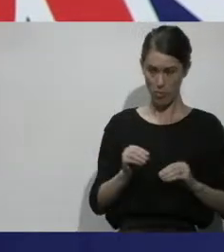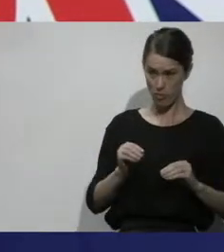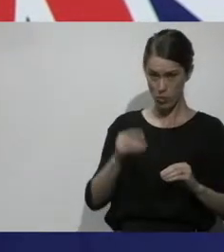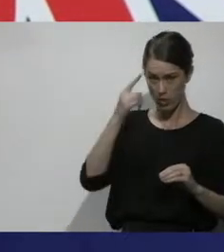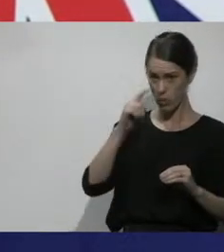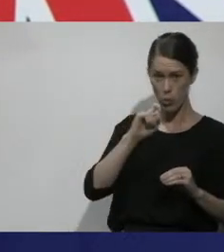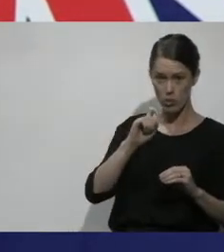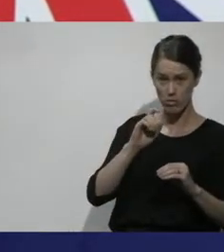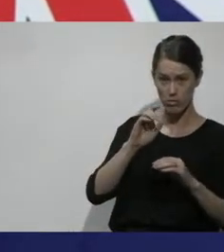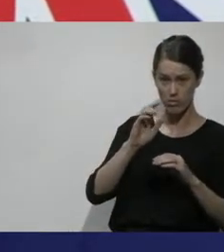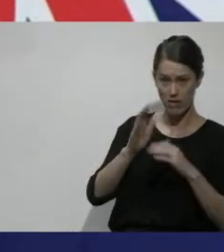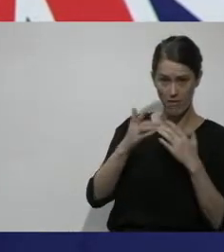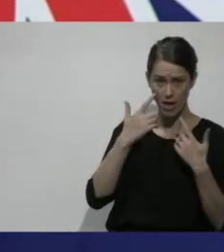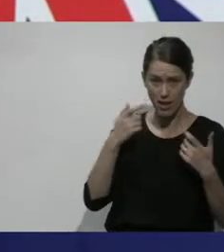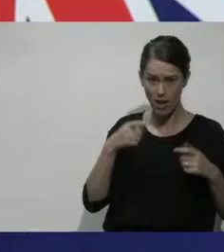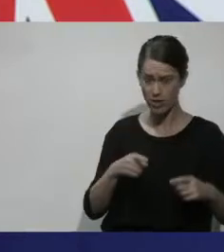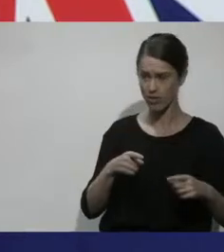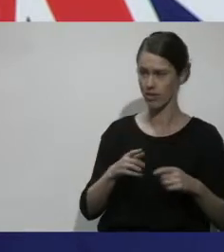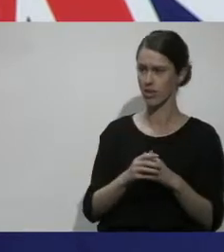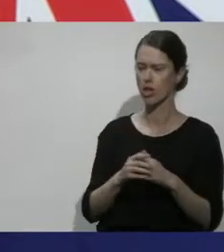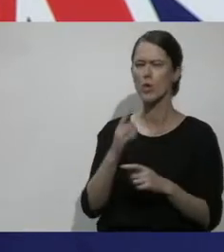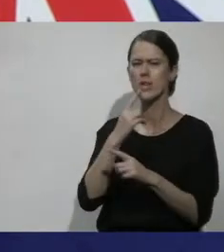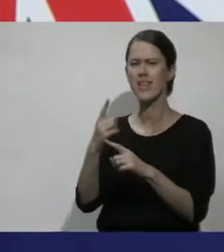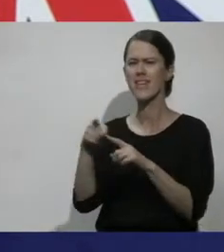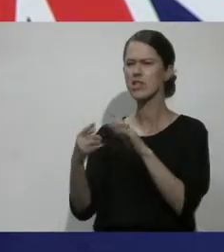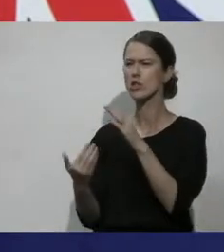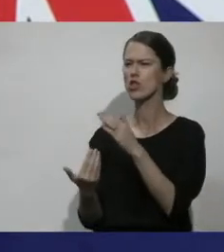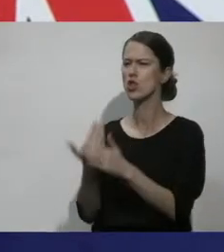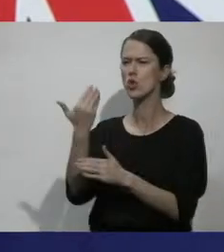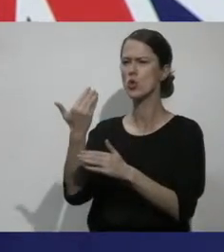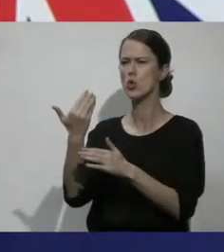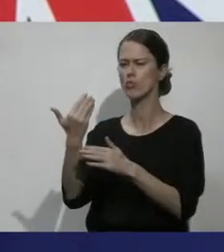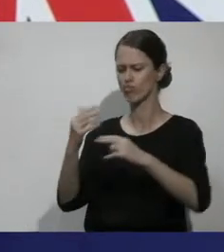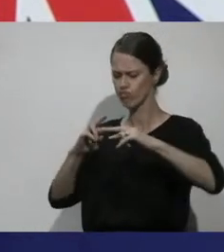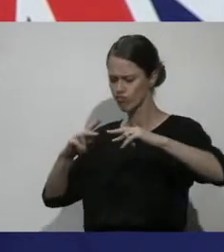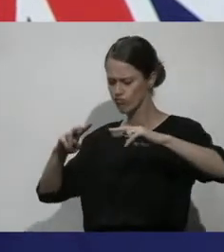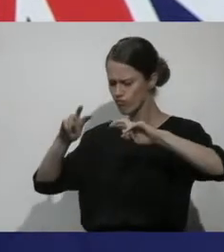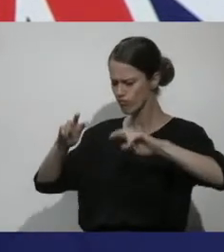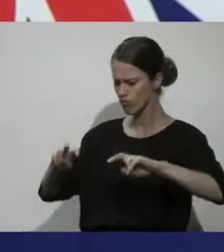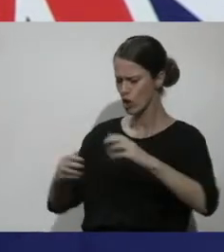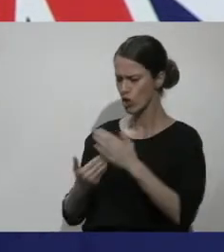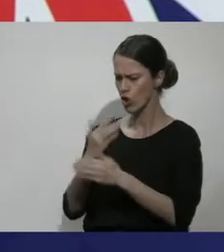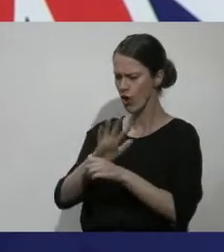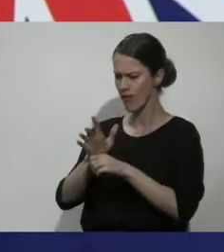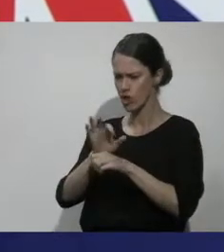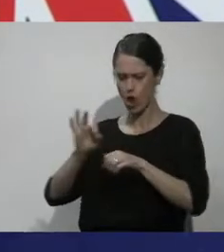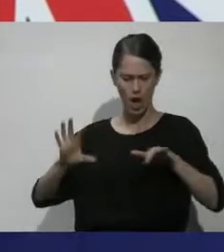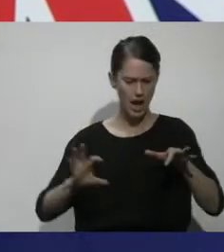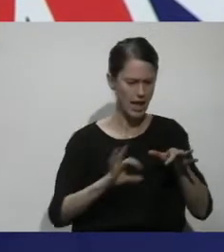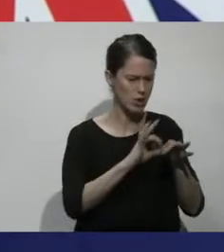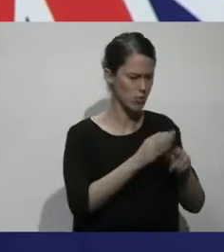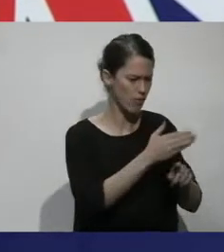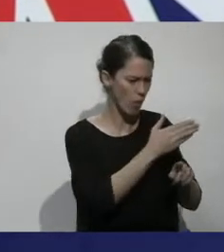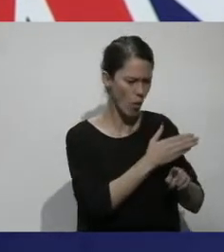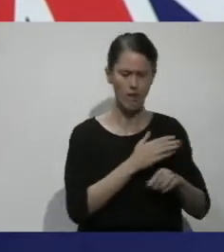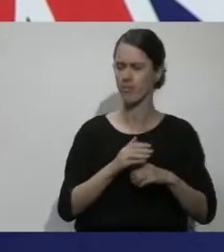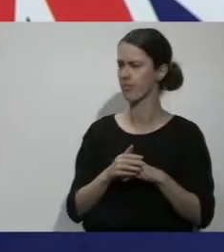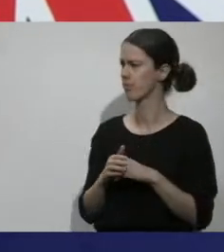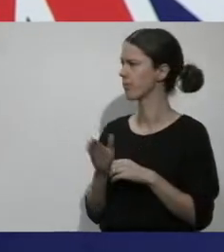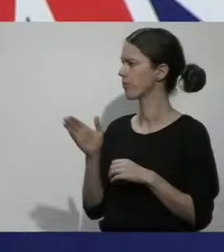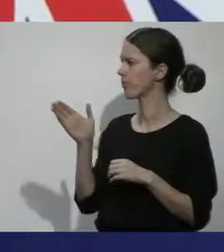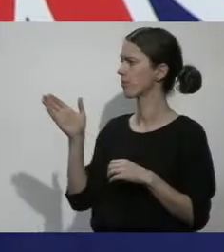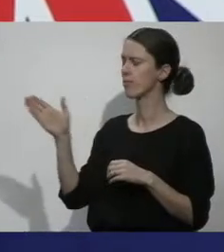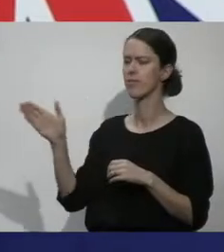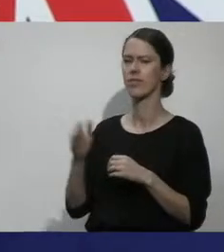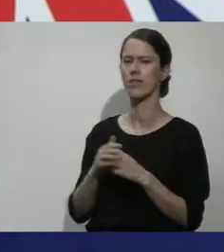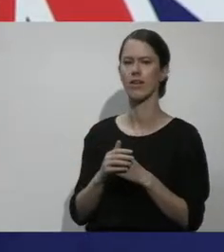a new strain and wasn't lying dormant, that it is linked to our borders? No, because you will have actually heard me say that of the genome testing